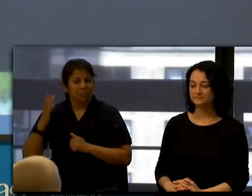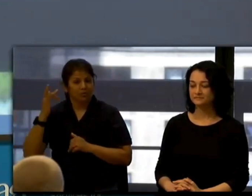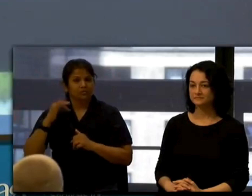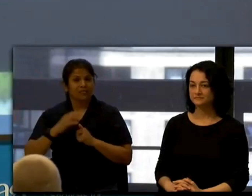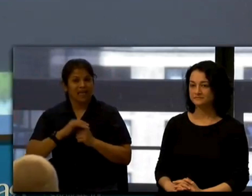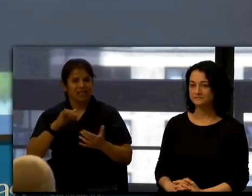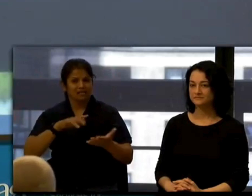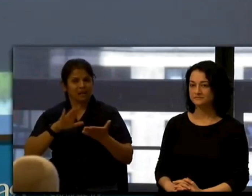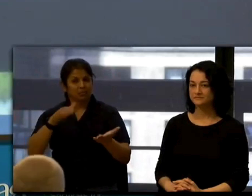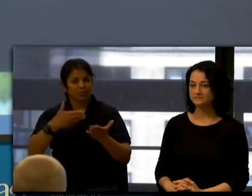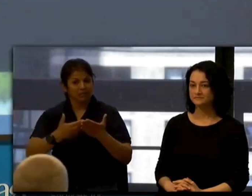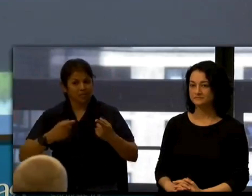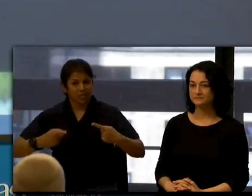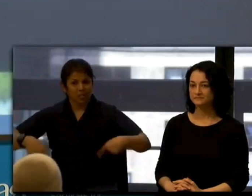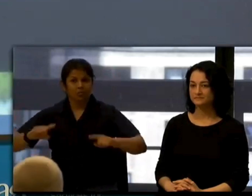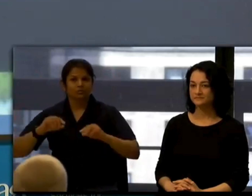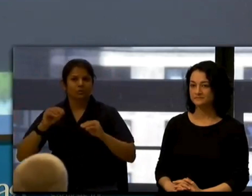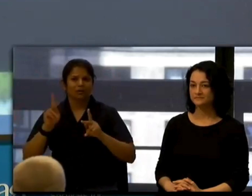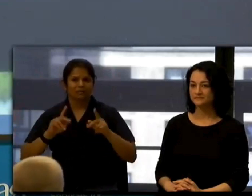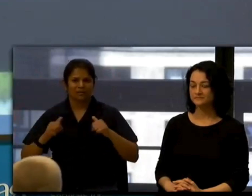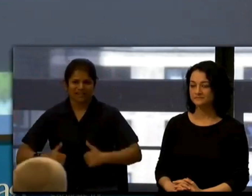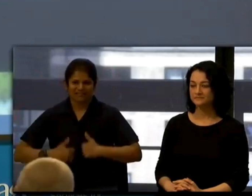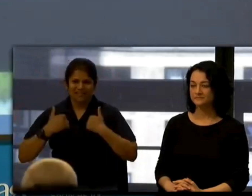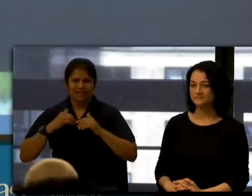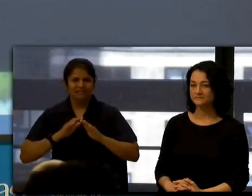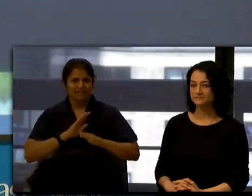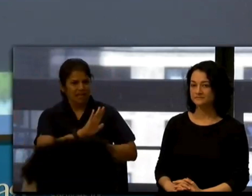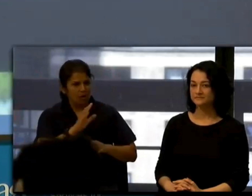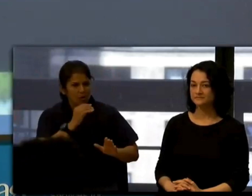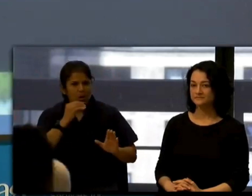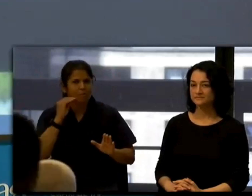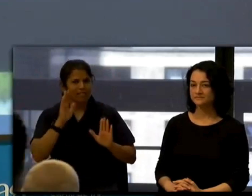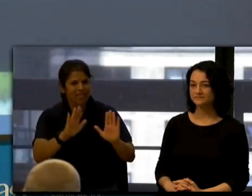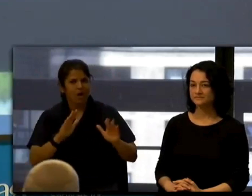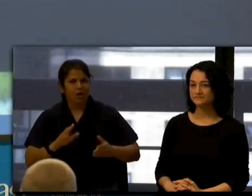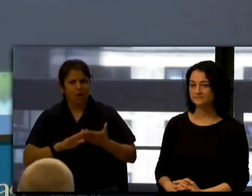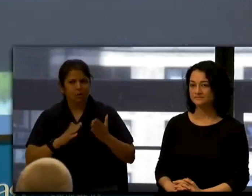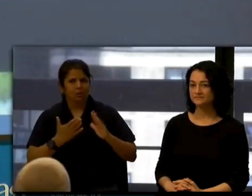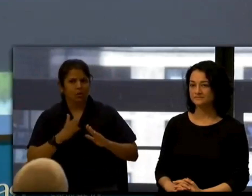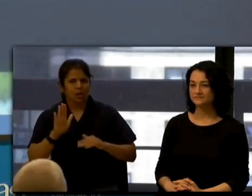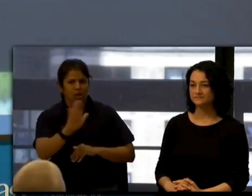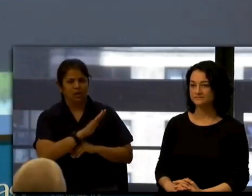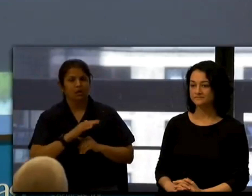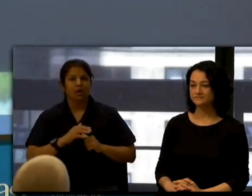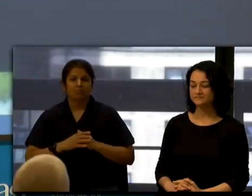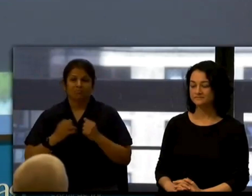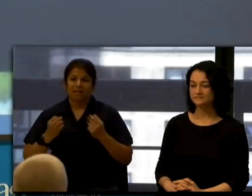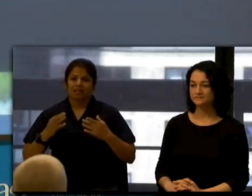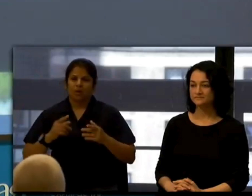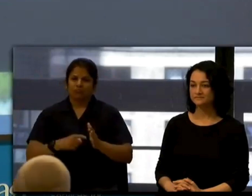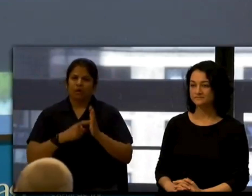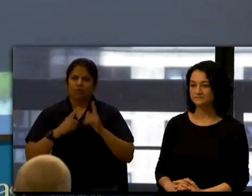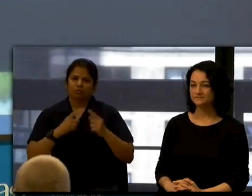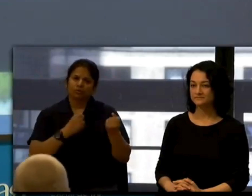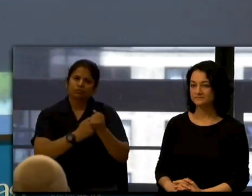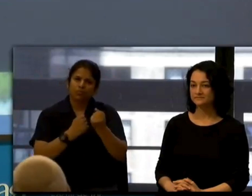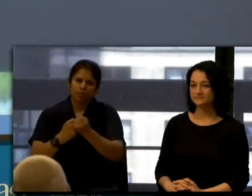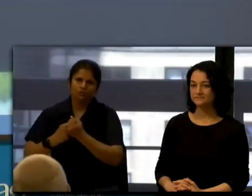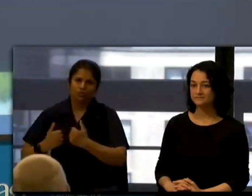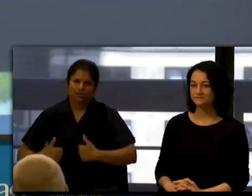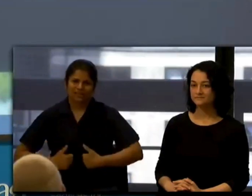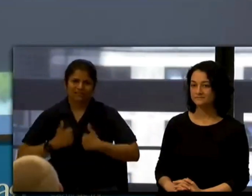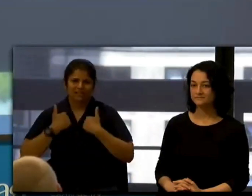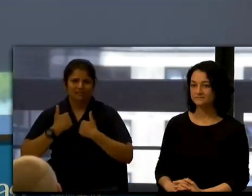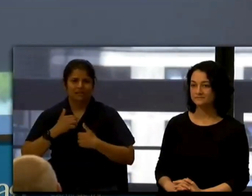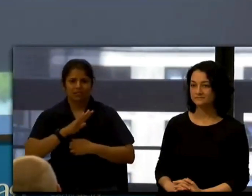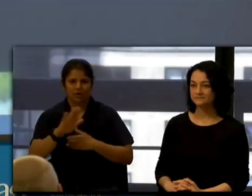to live in their own homes and communities, and many need supports to do so. We fund